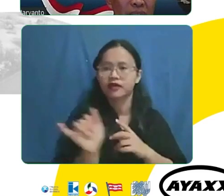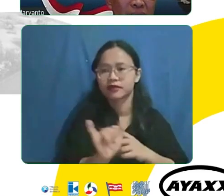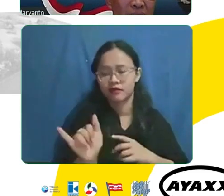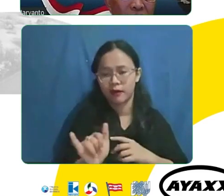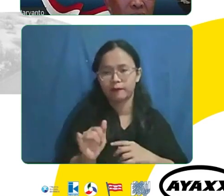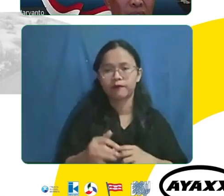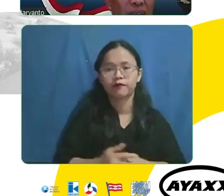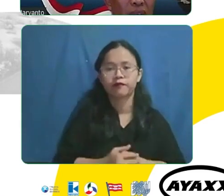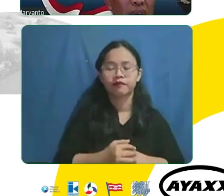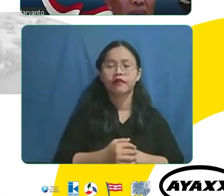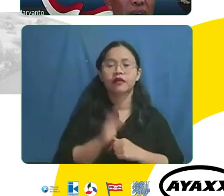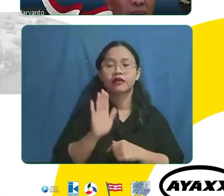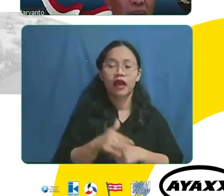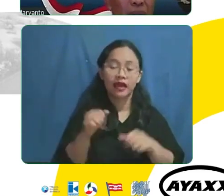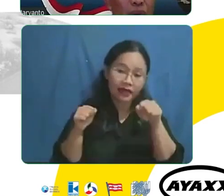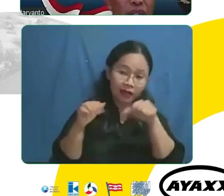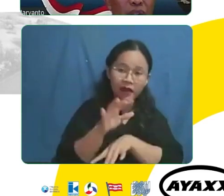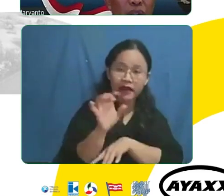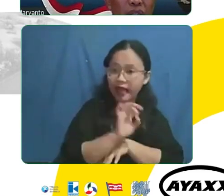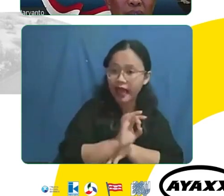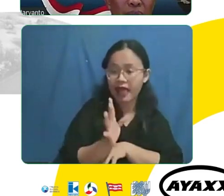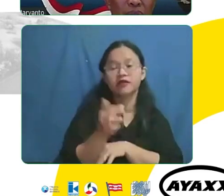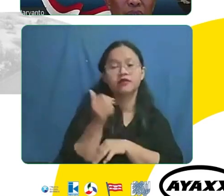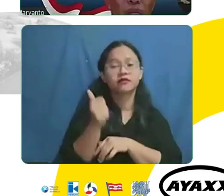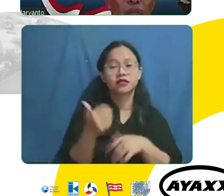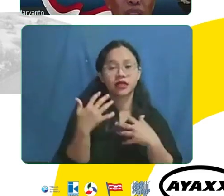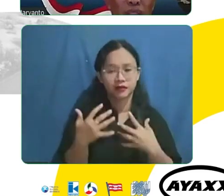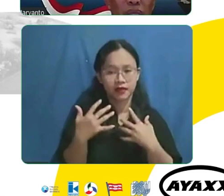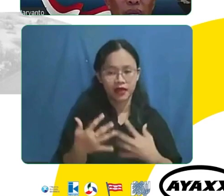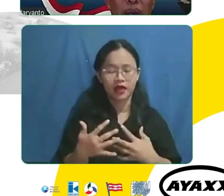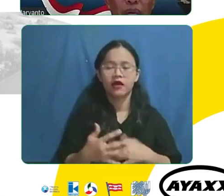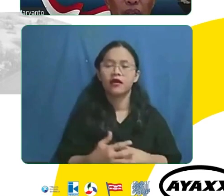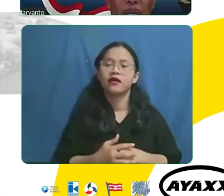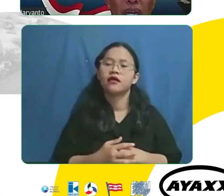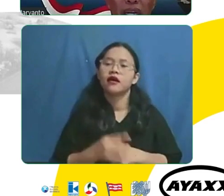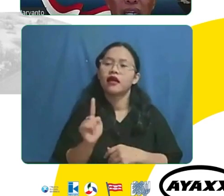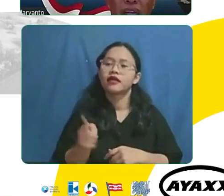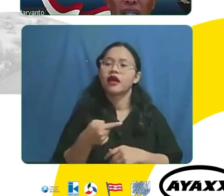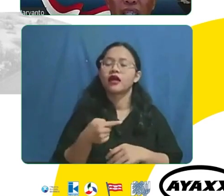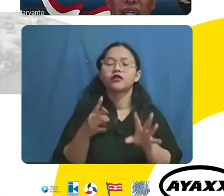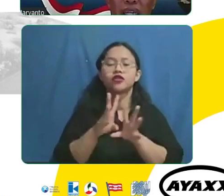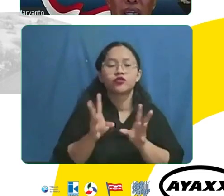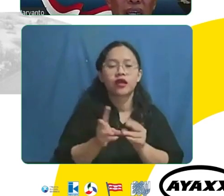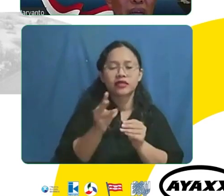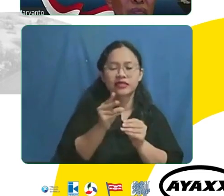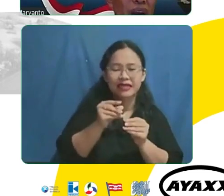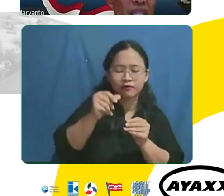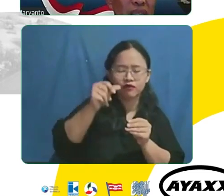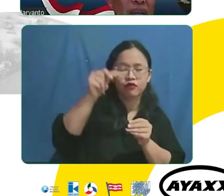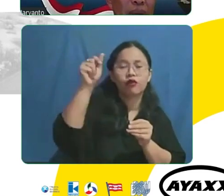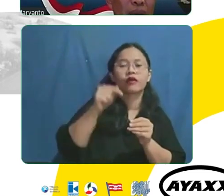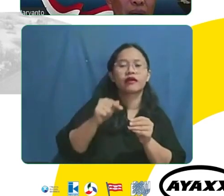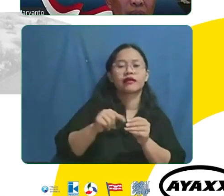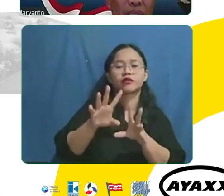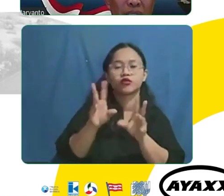aeroallergens. And air pollution due to the climate forces from air pollutant and greenhouse gases have a large impact